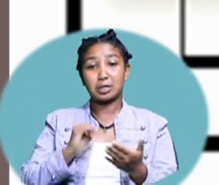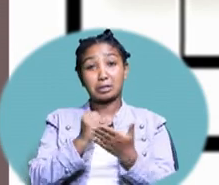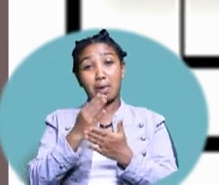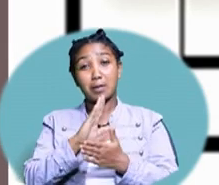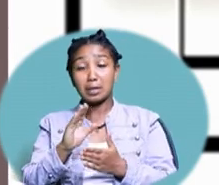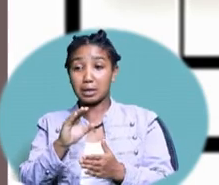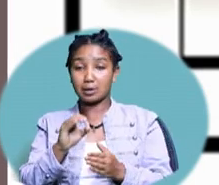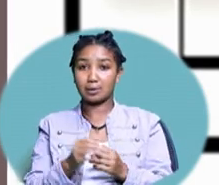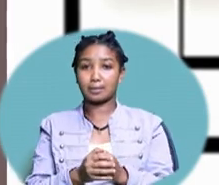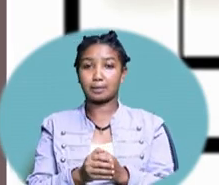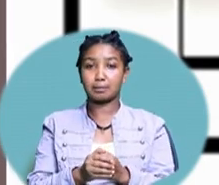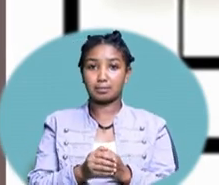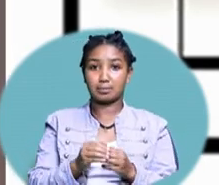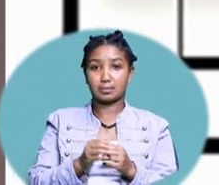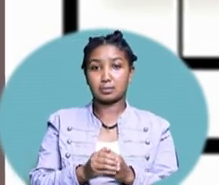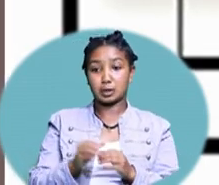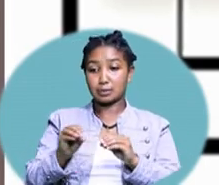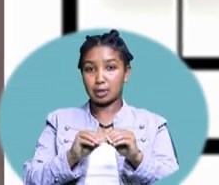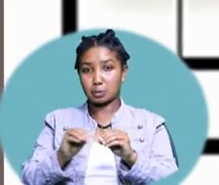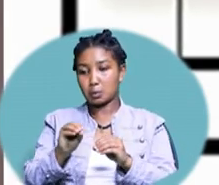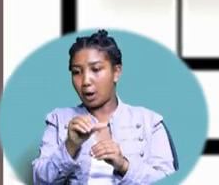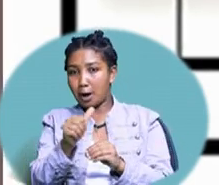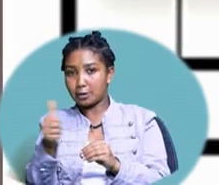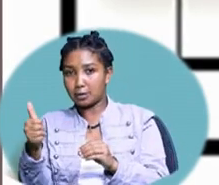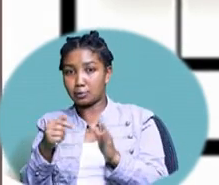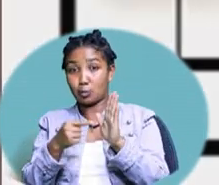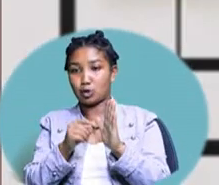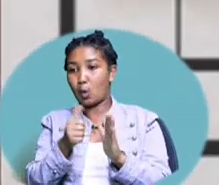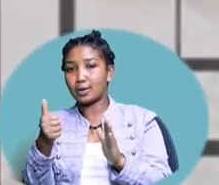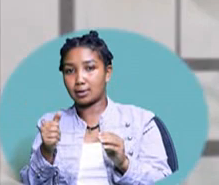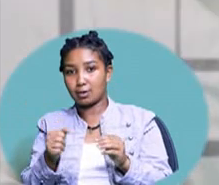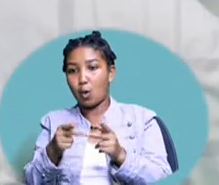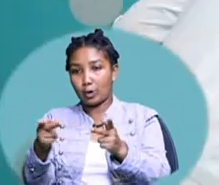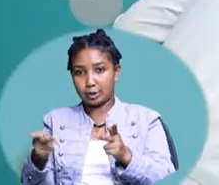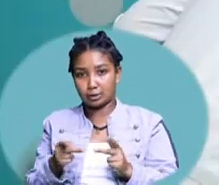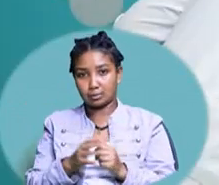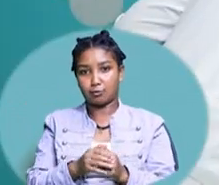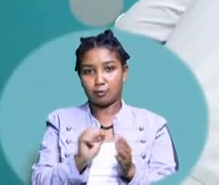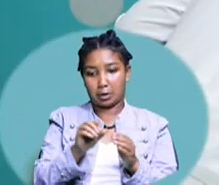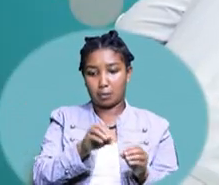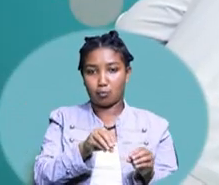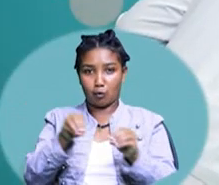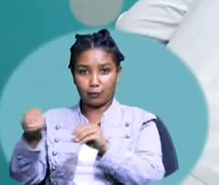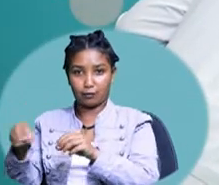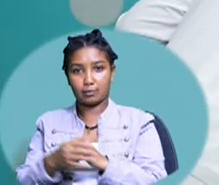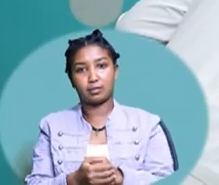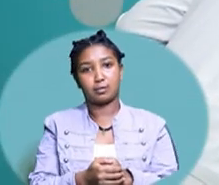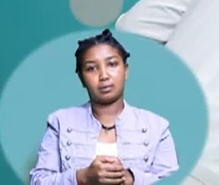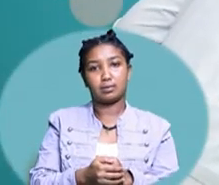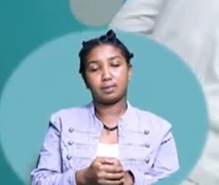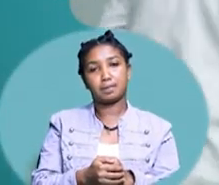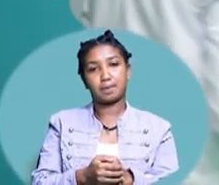might be displaced from this point to some other location. Let it be here. At some